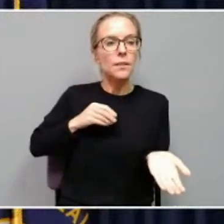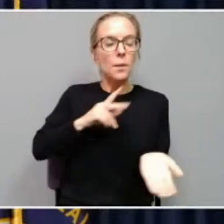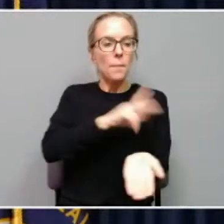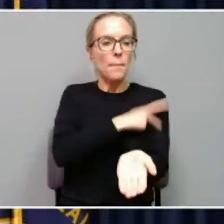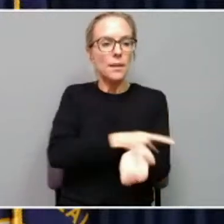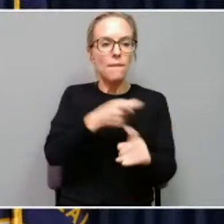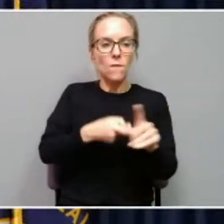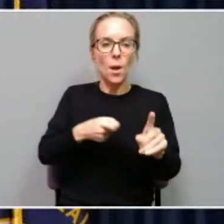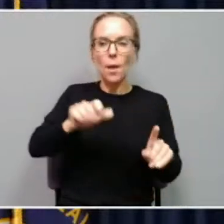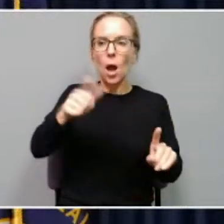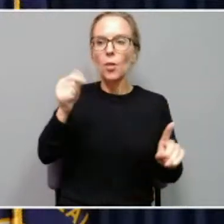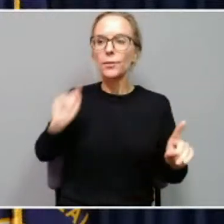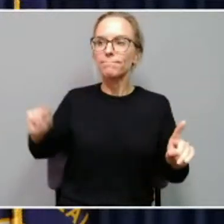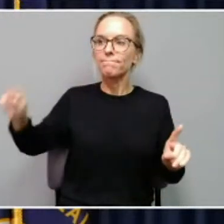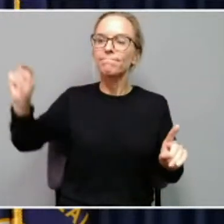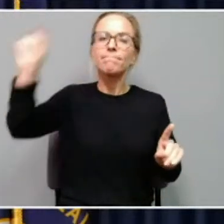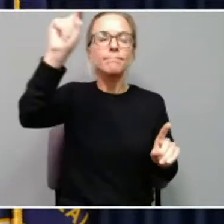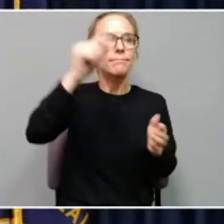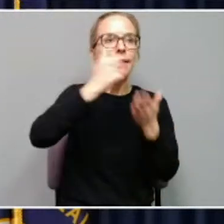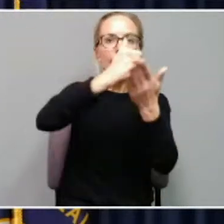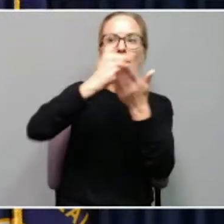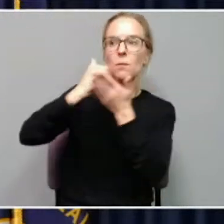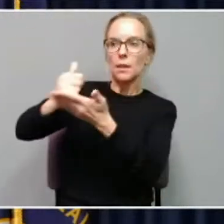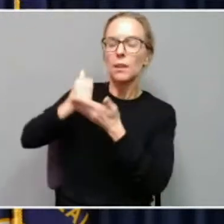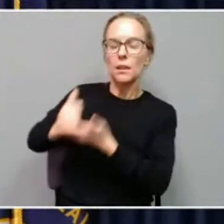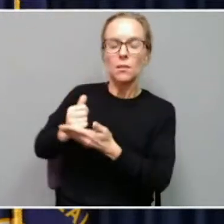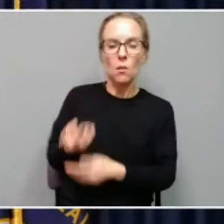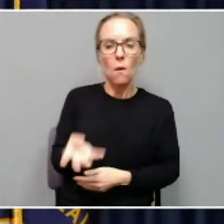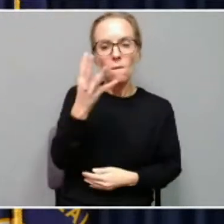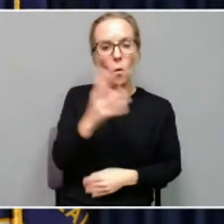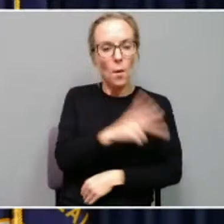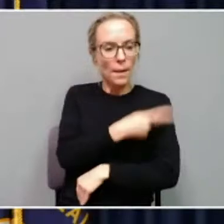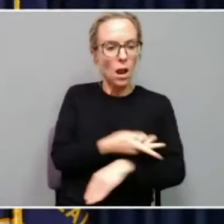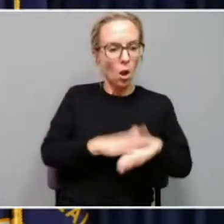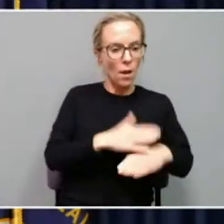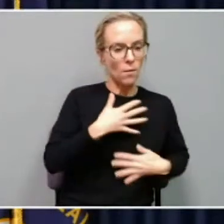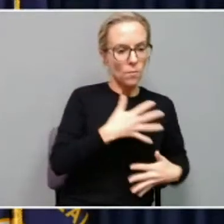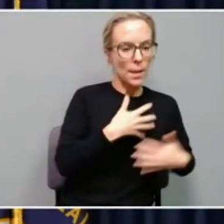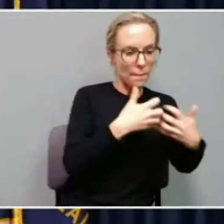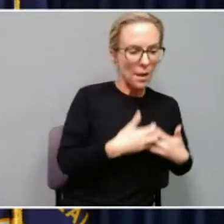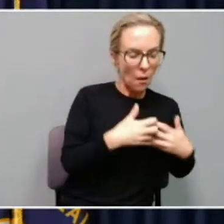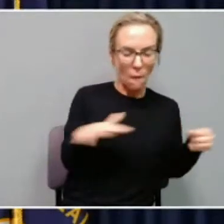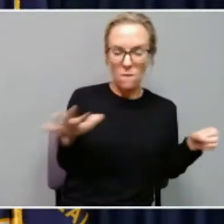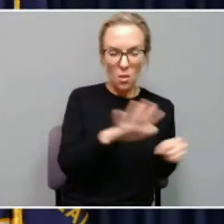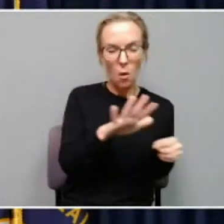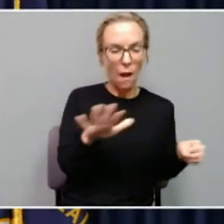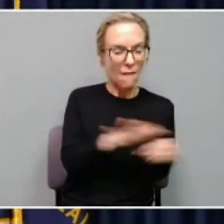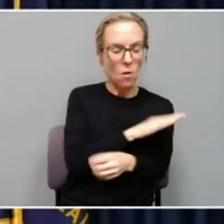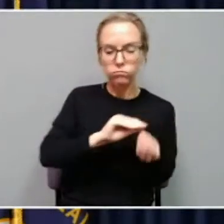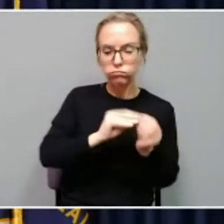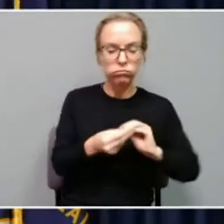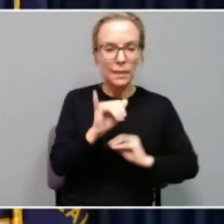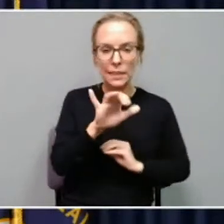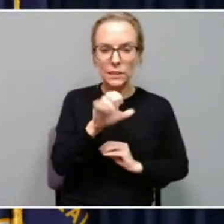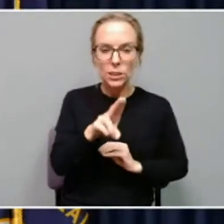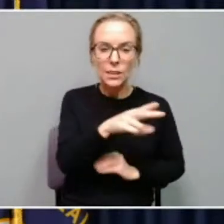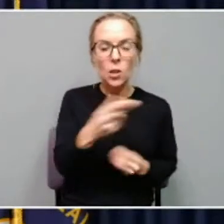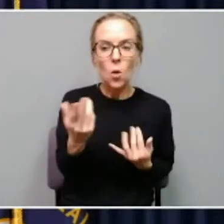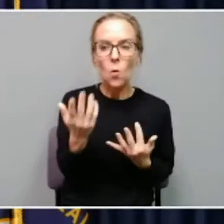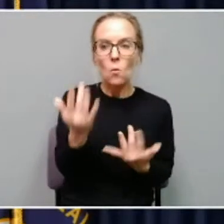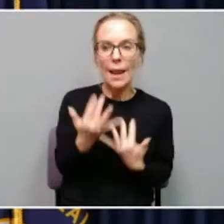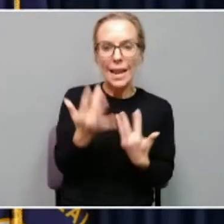ease their surge. 4 patients on ventilators in a full ICU. They had to wait 2.5 weeks to